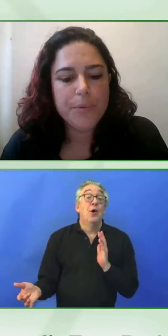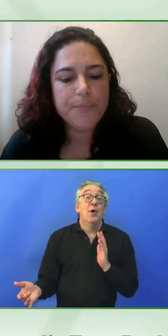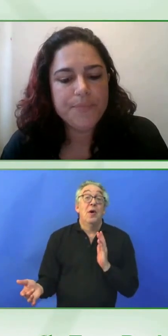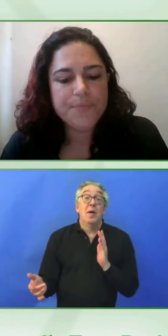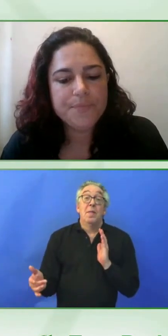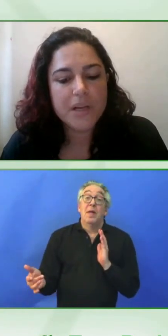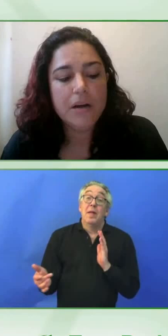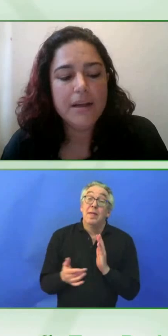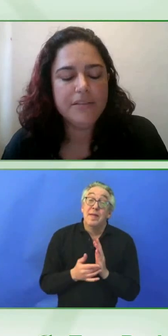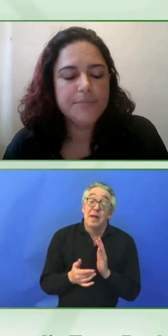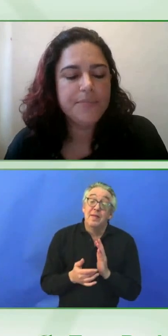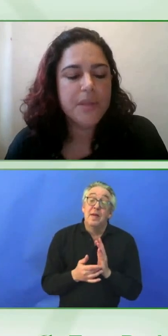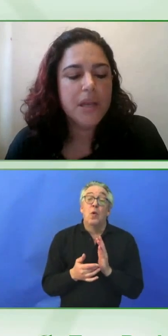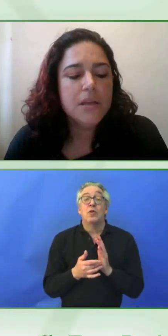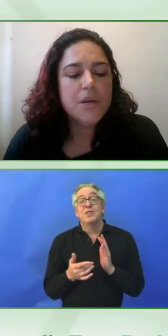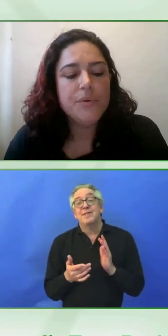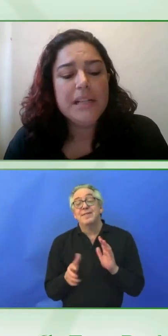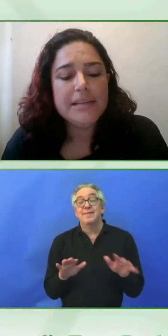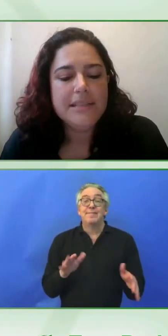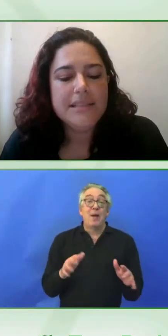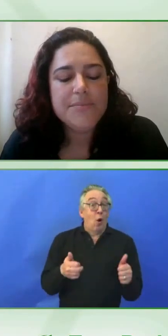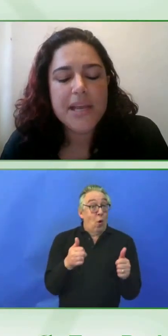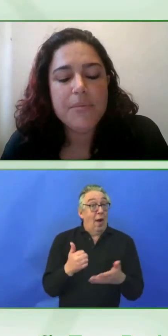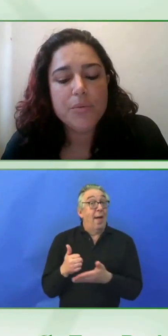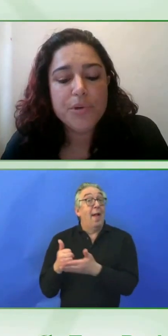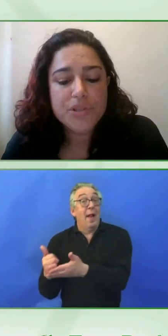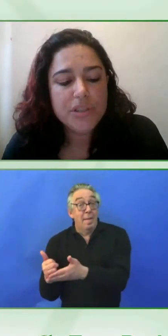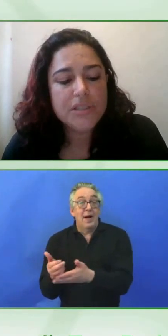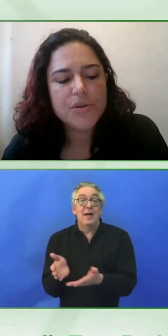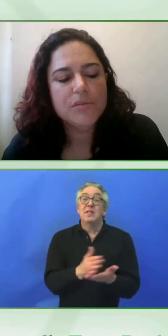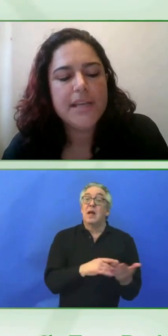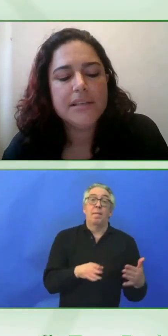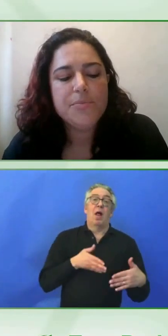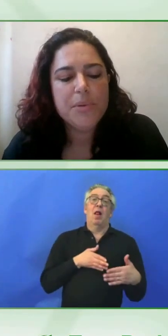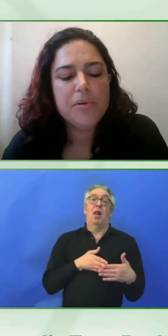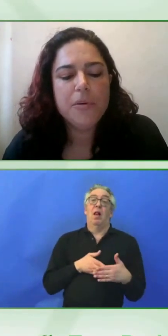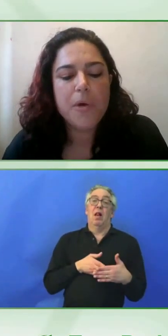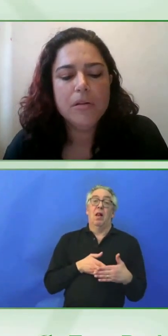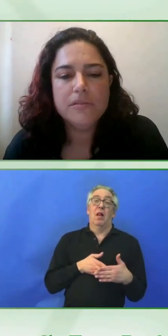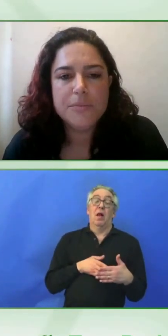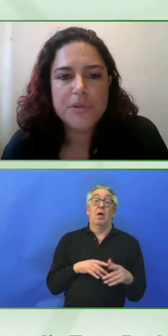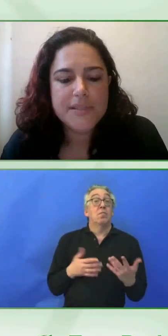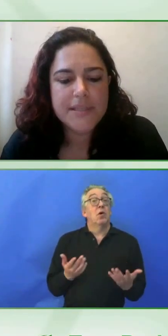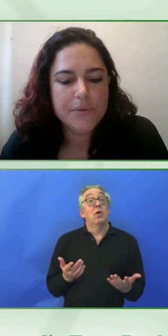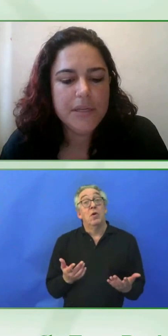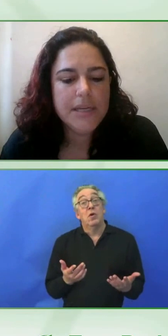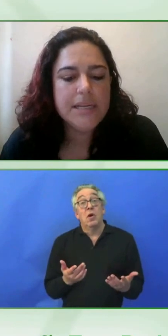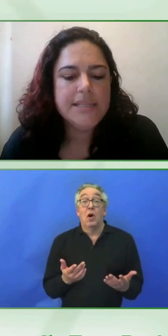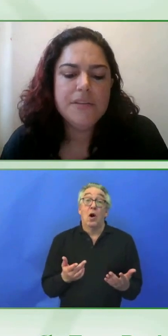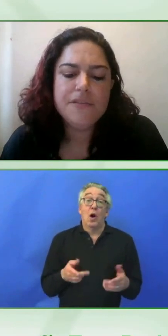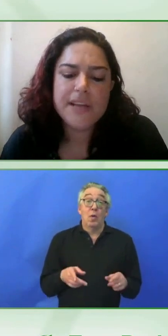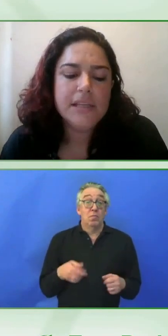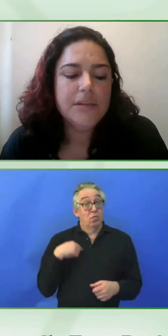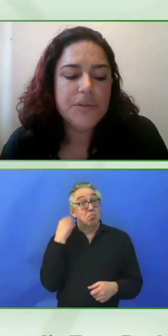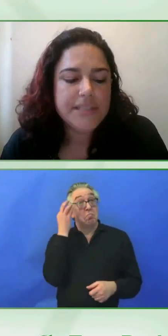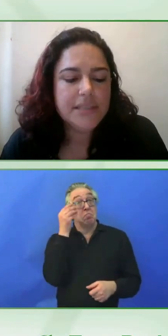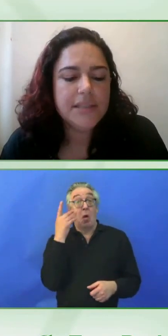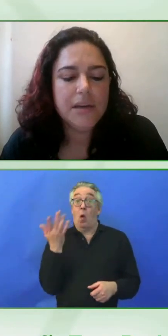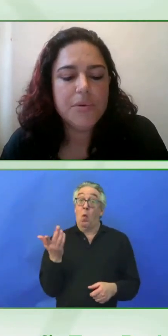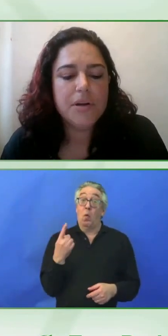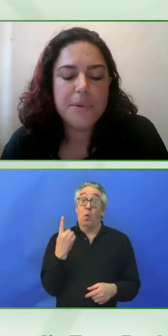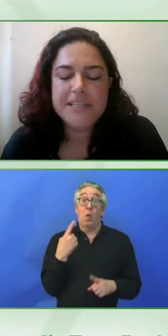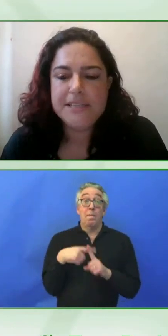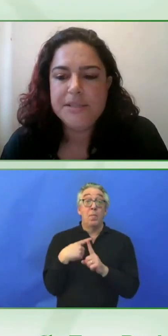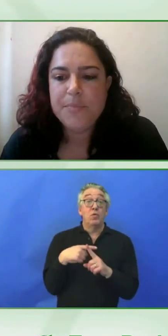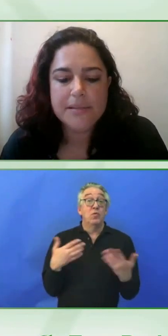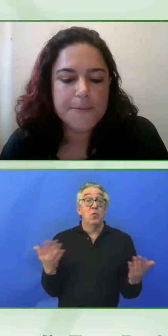people. However, we realized that this became an opportunity to contact people from all over Brazil, significantly increasing the number